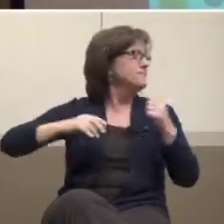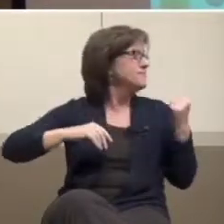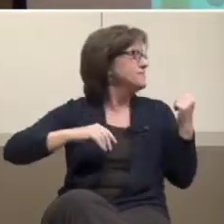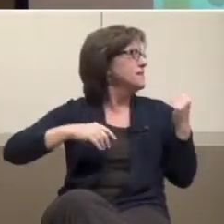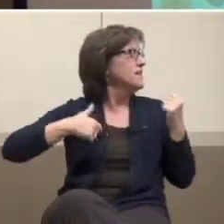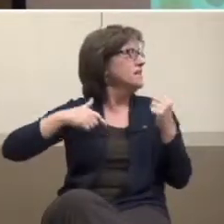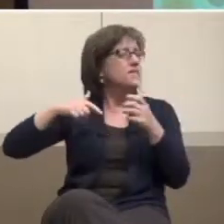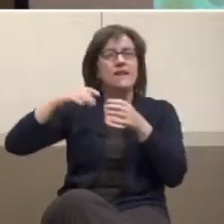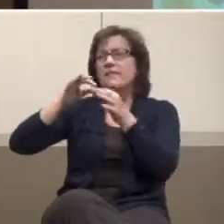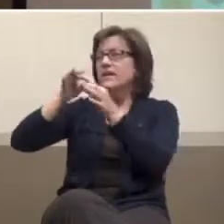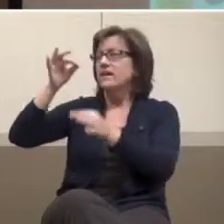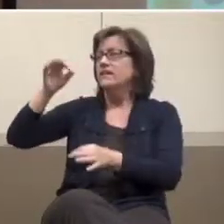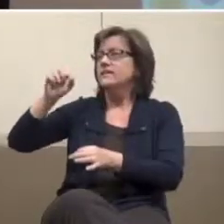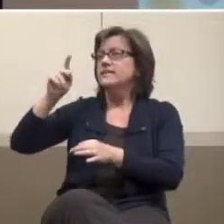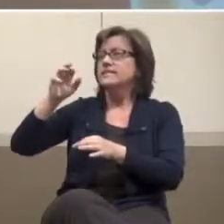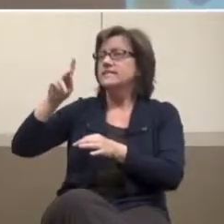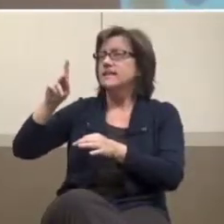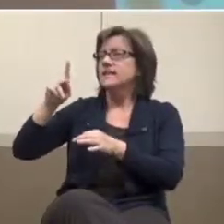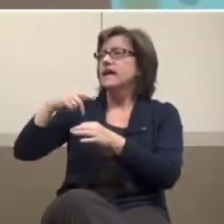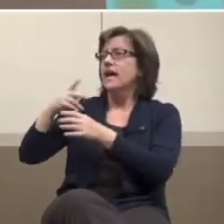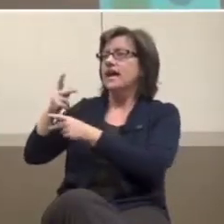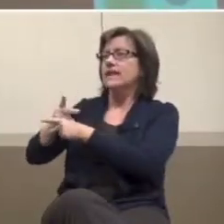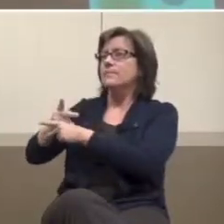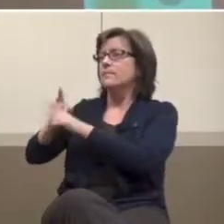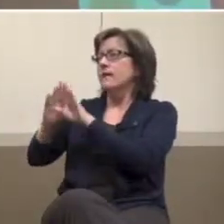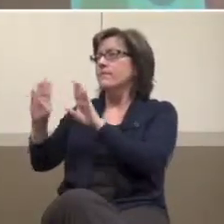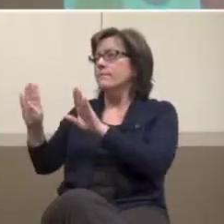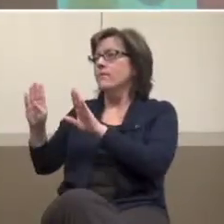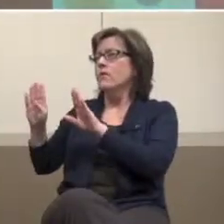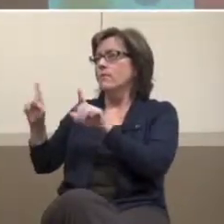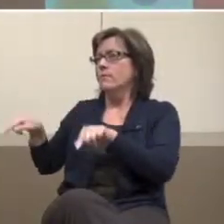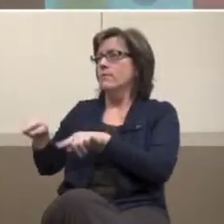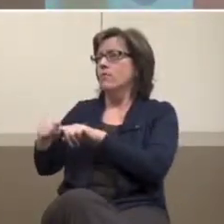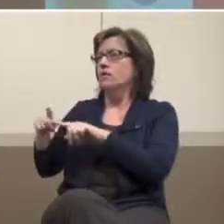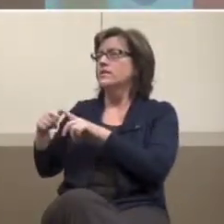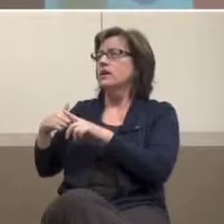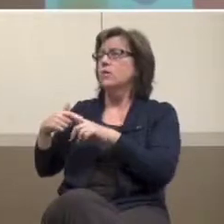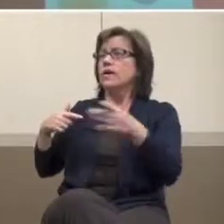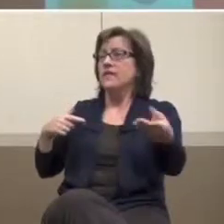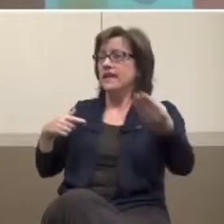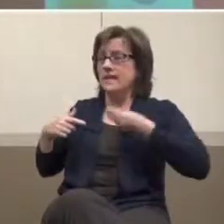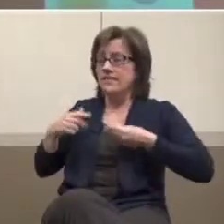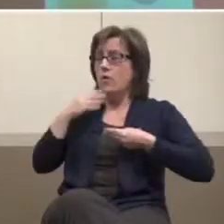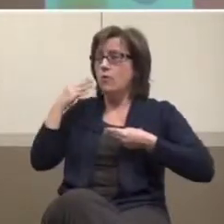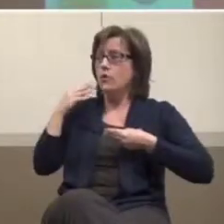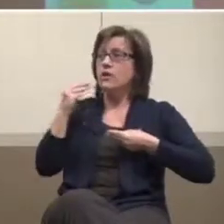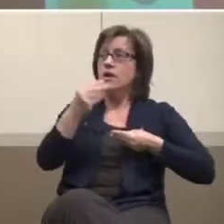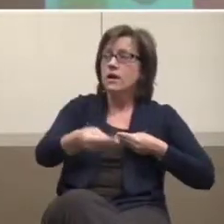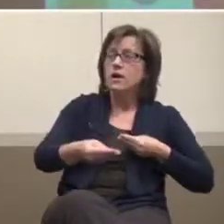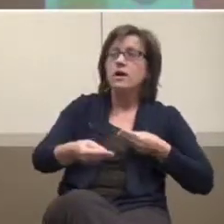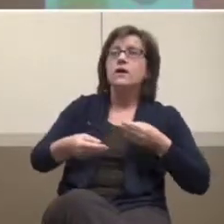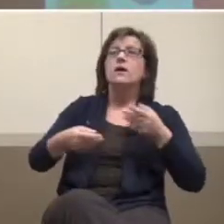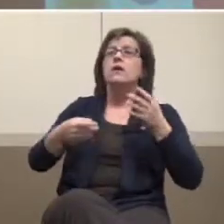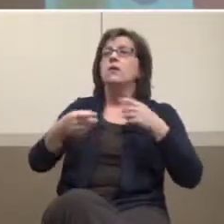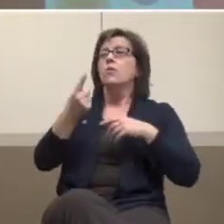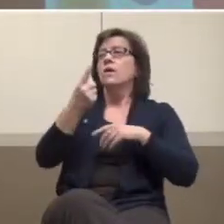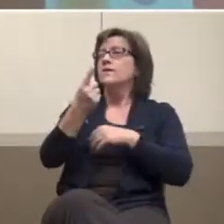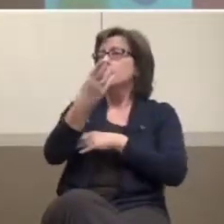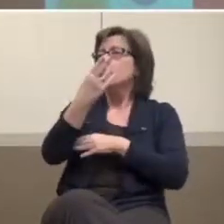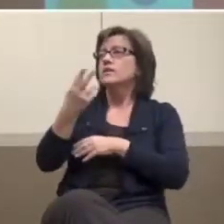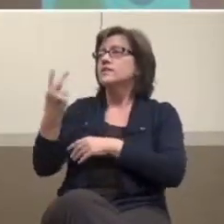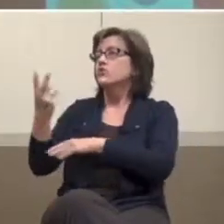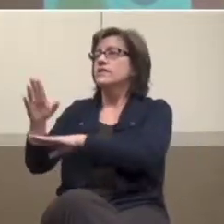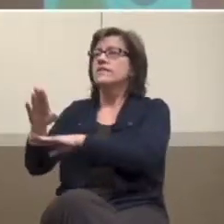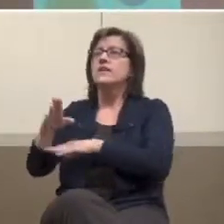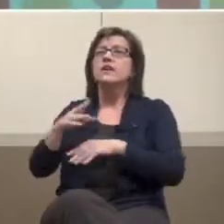them at the board. And then when they did them, you know, turn in your homework. There's one in the morning, one in the afternoon. Turn in your homework, get ready for home, eat